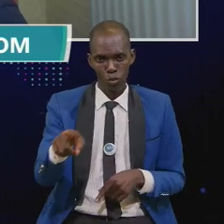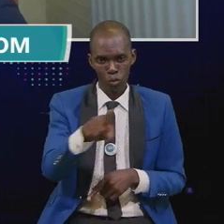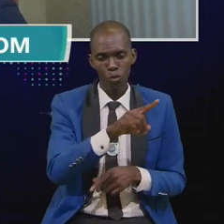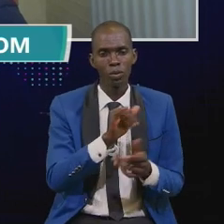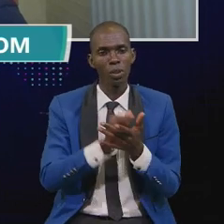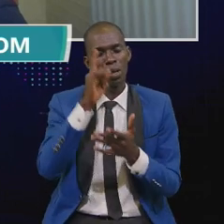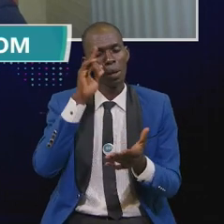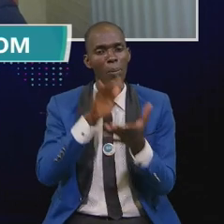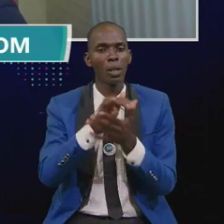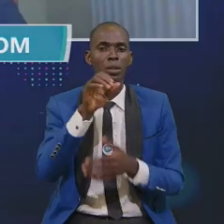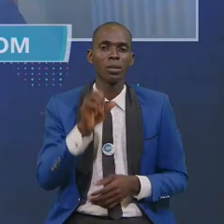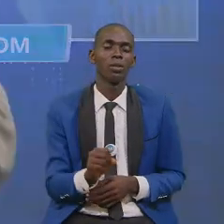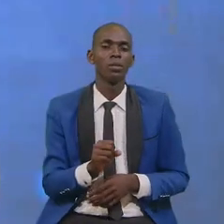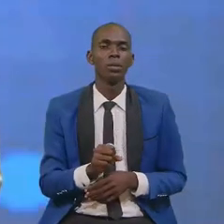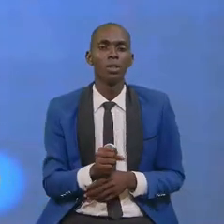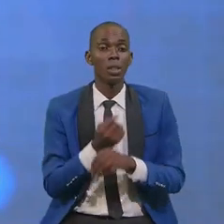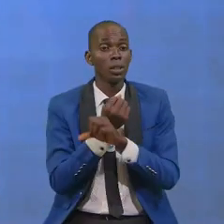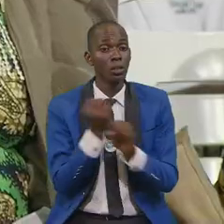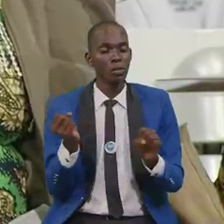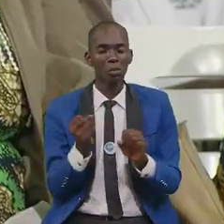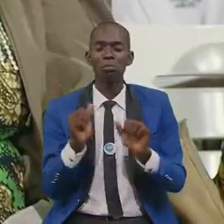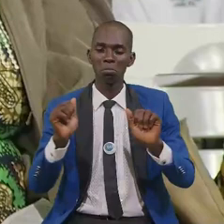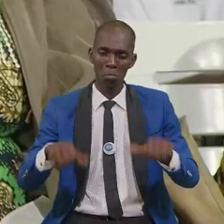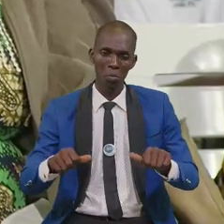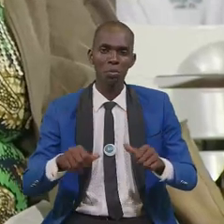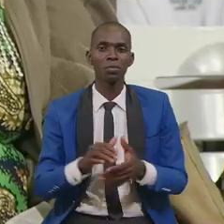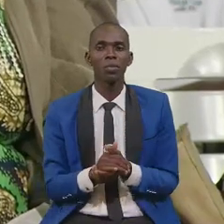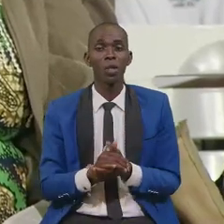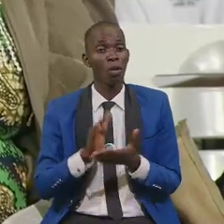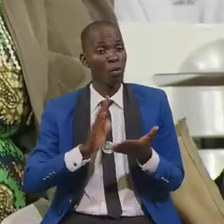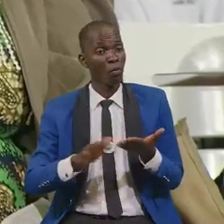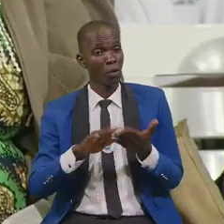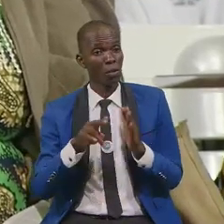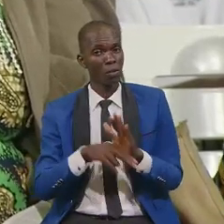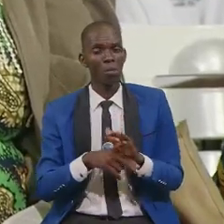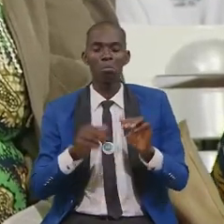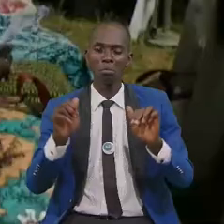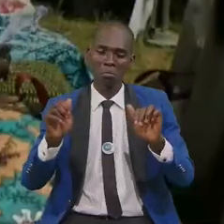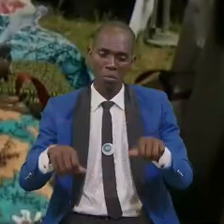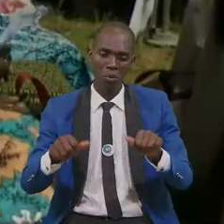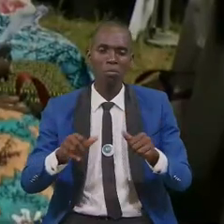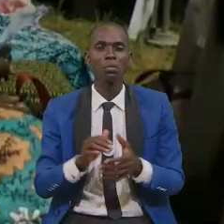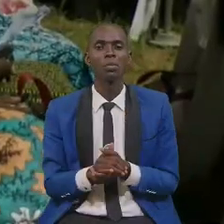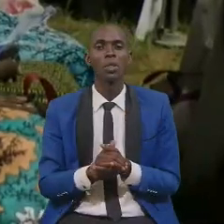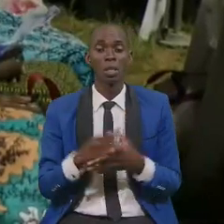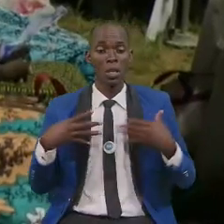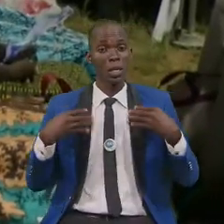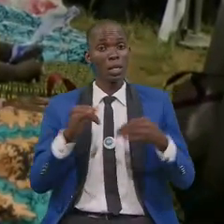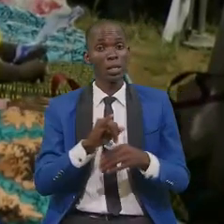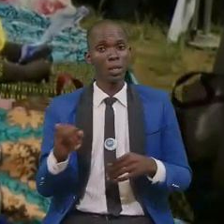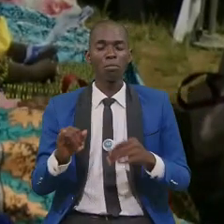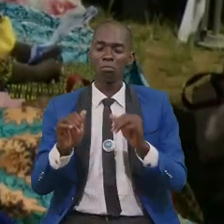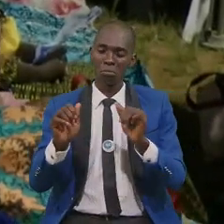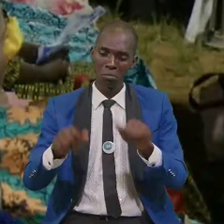believes. Salvation possible. Forgiveness possible. Healing